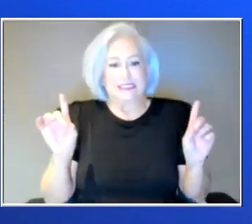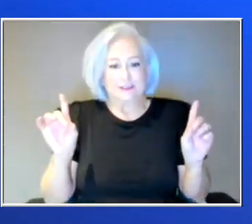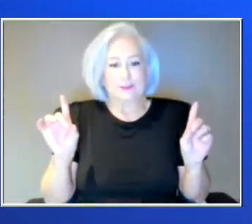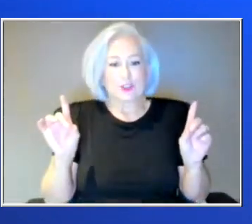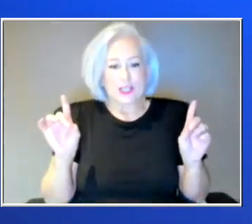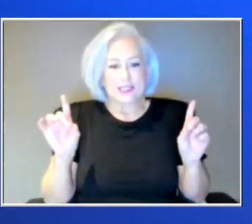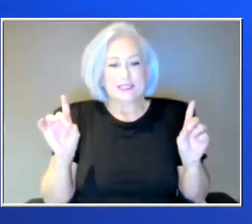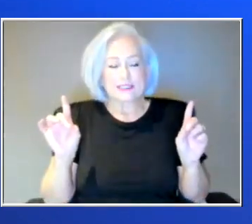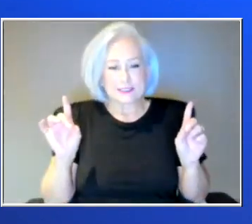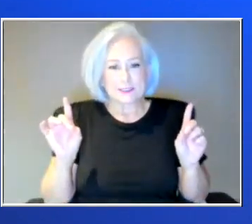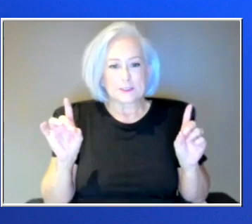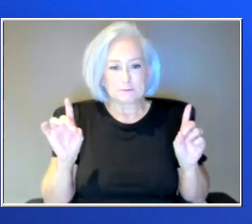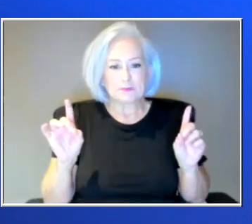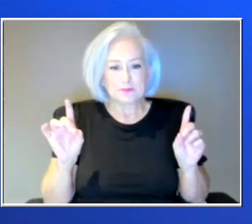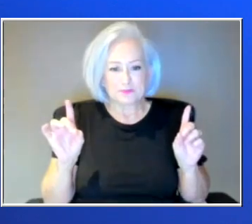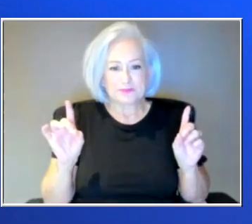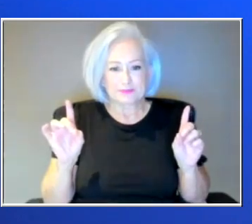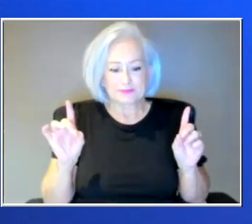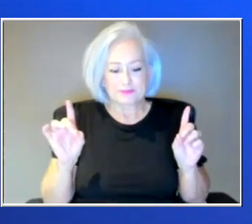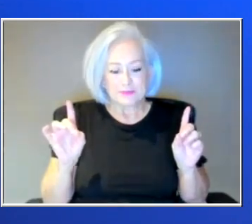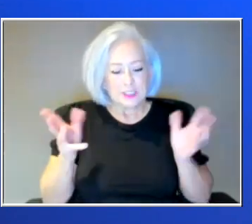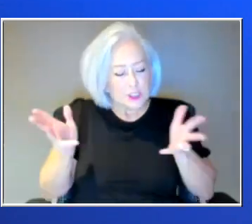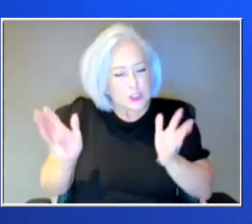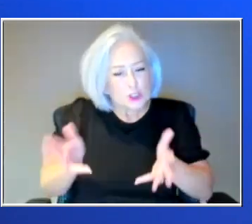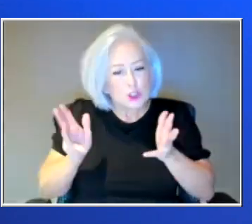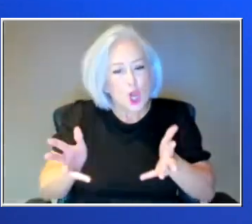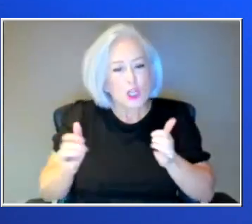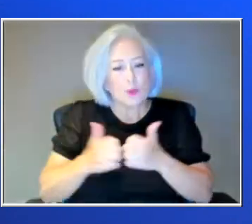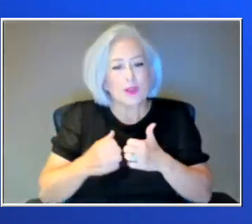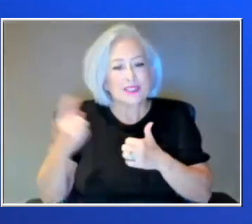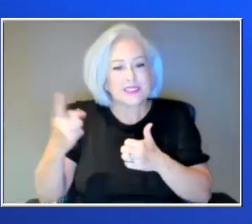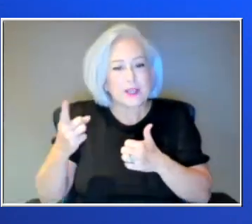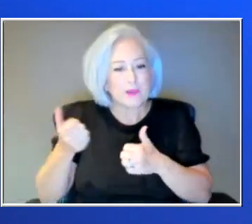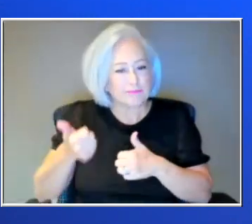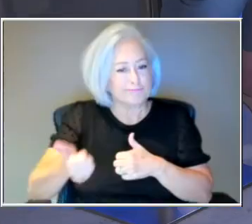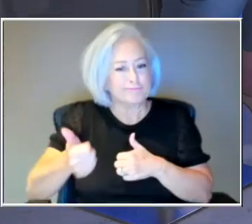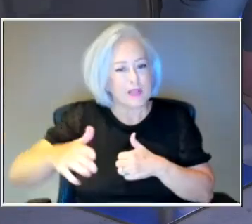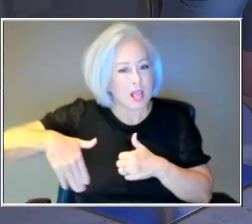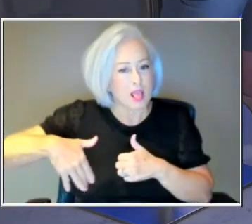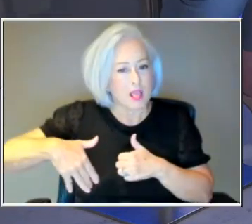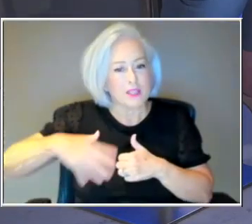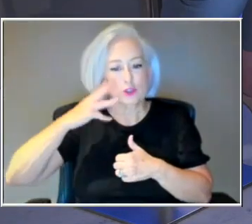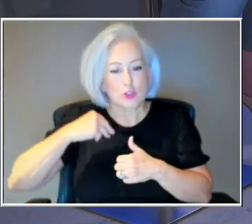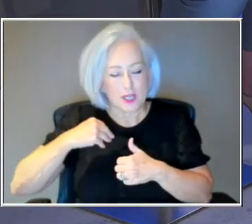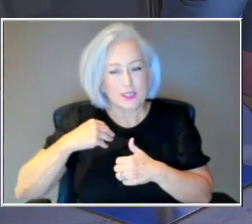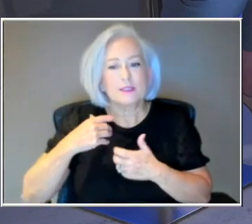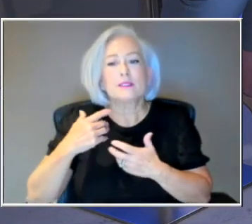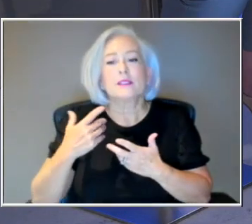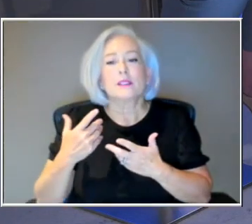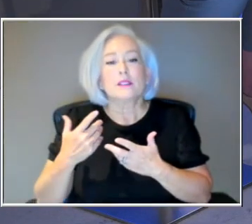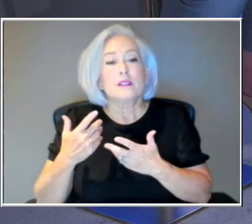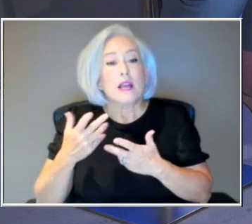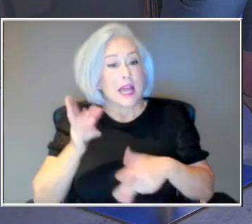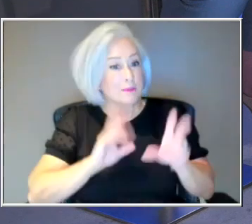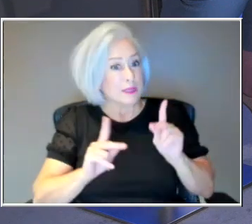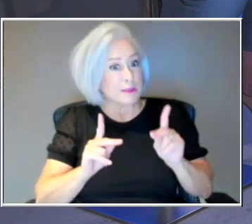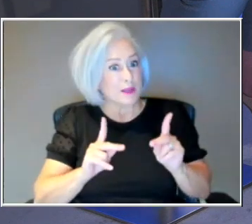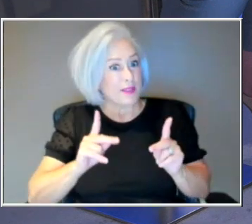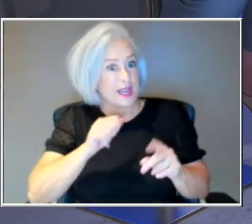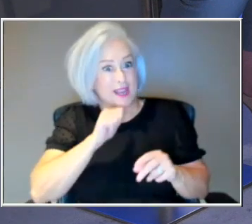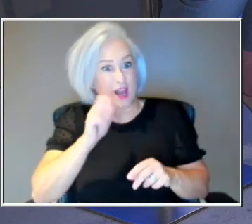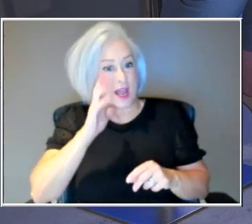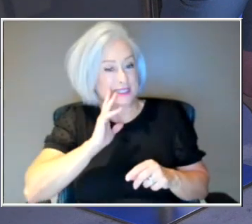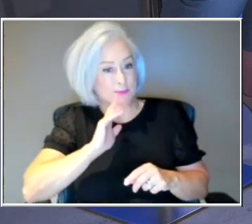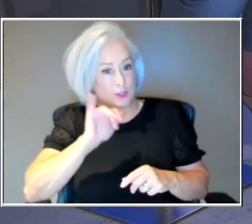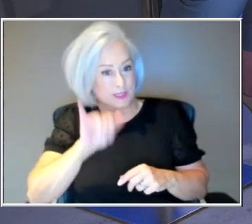than just being, or, talking to somebody that hasn't gone through the same struggles. And the people who have not gone through it, do they treat you differently when someone finds